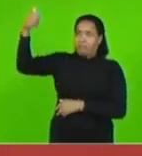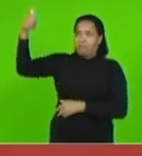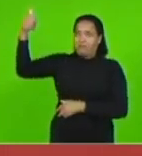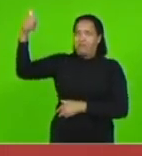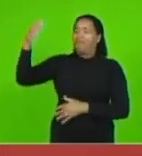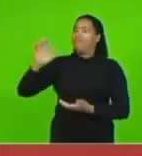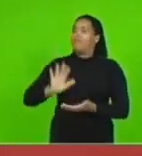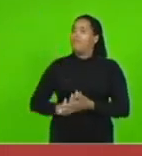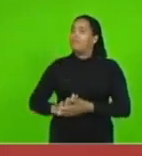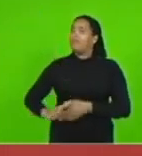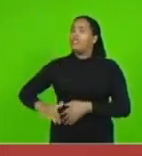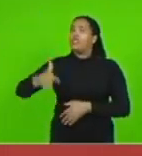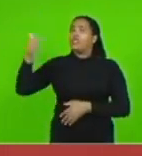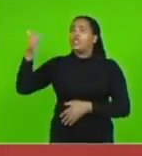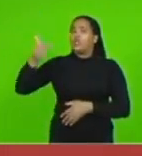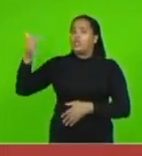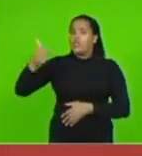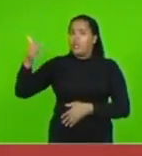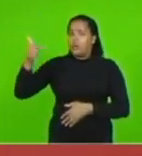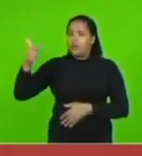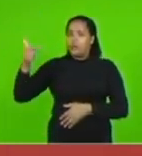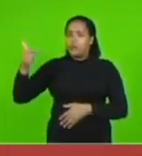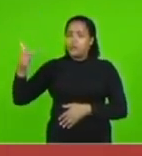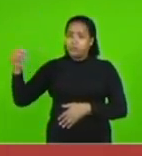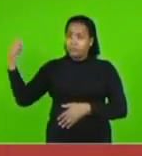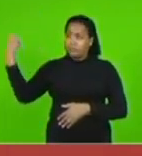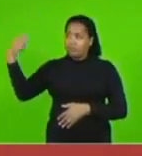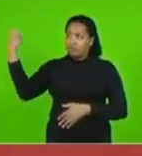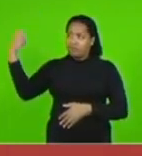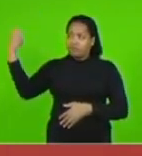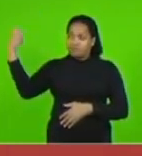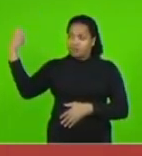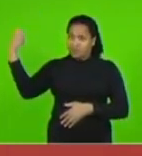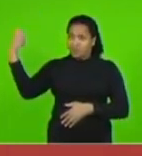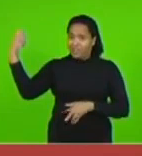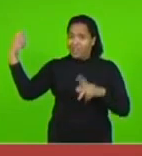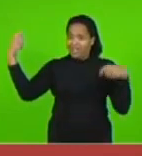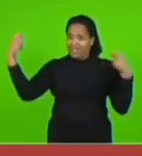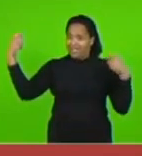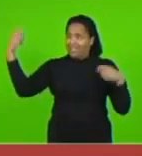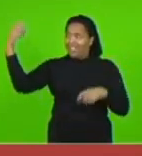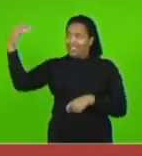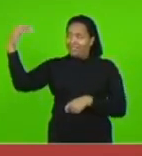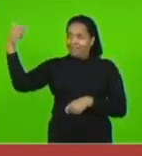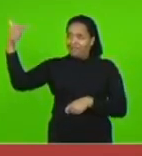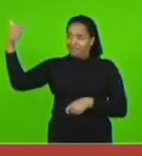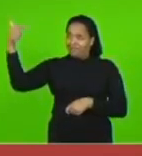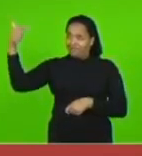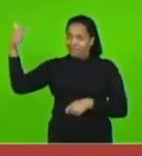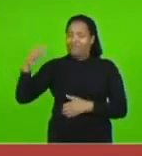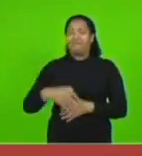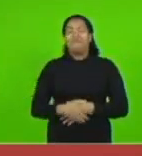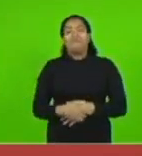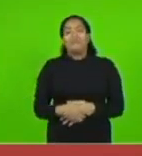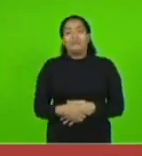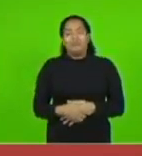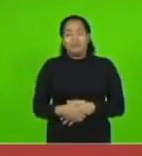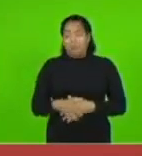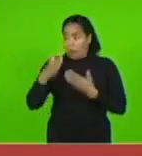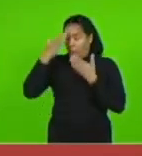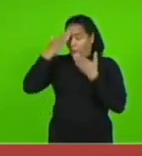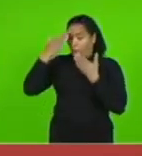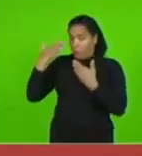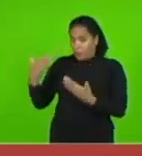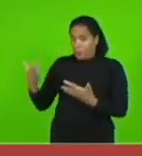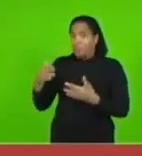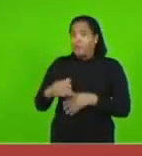there. In second place, Rio Grande do Sul. Glory to God, because there's a lot of people working